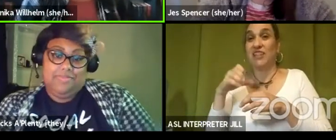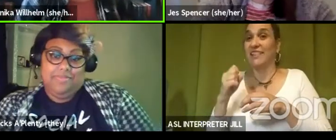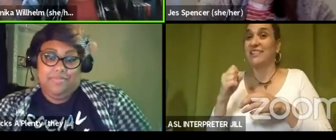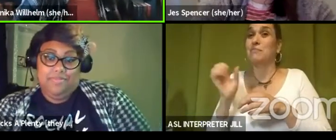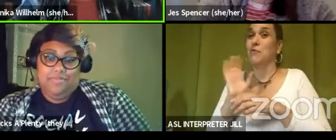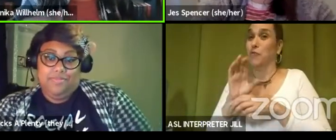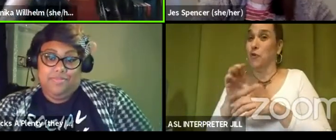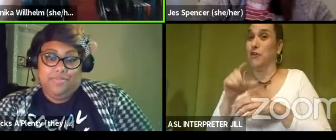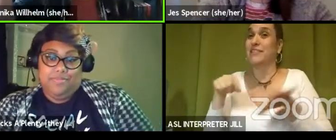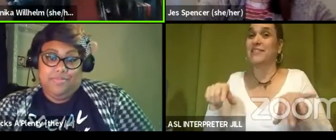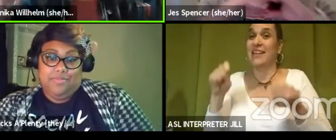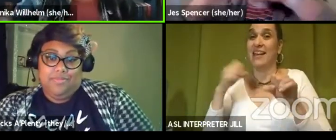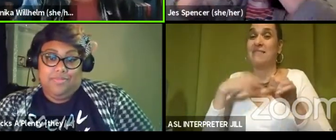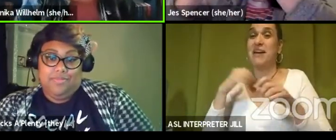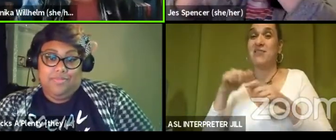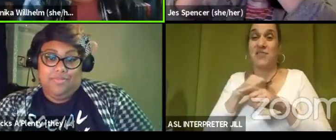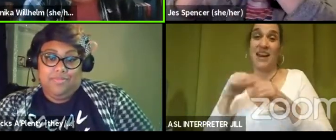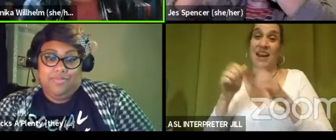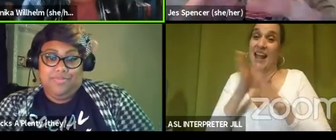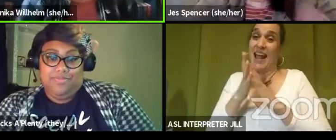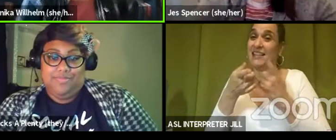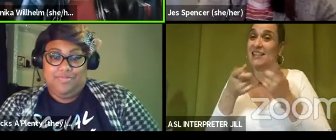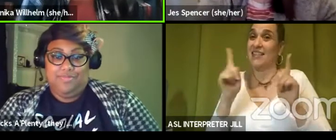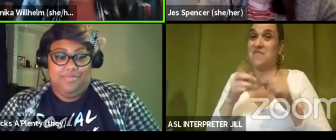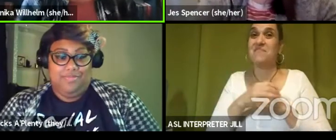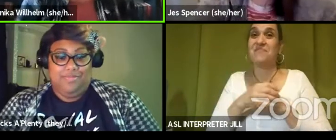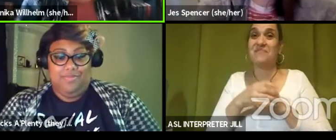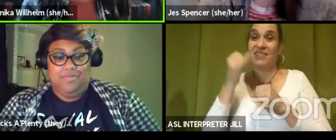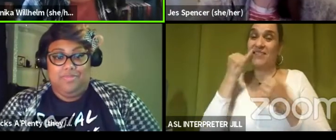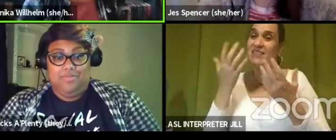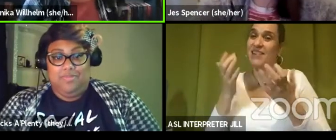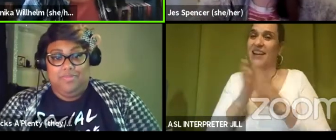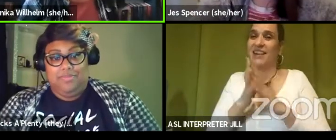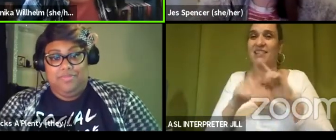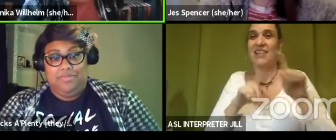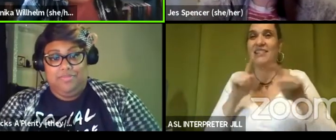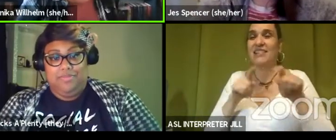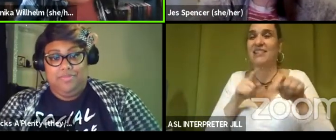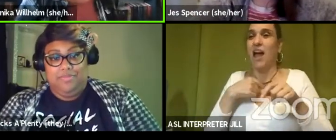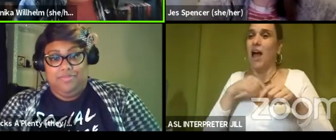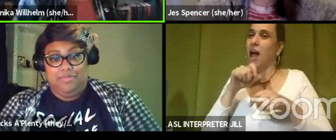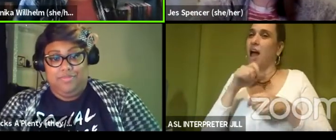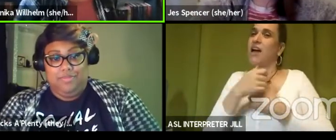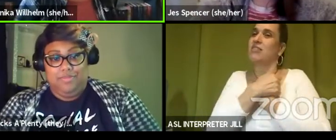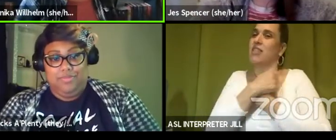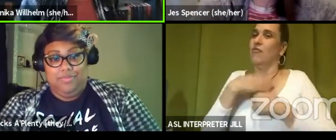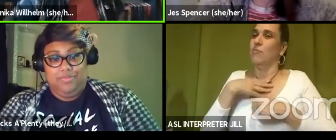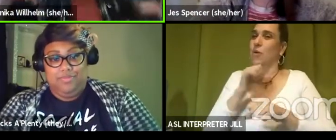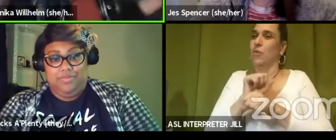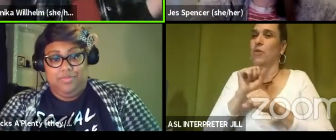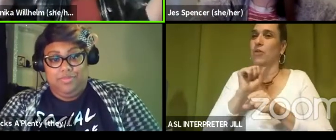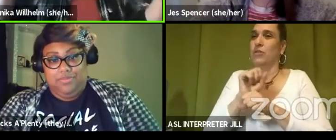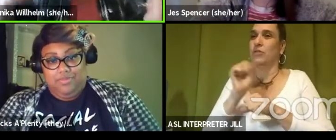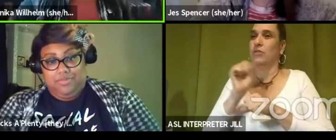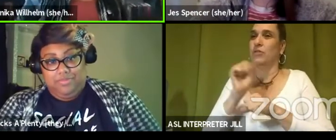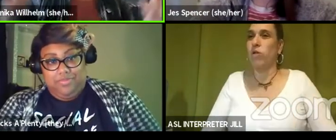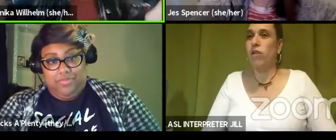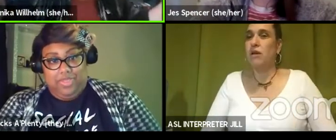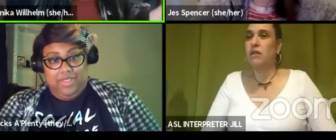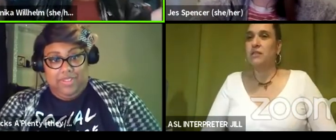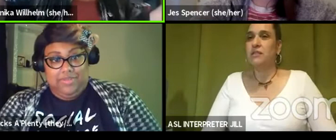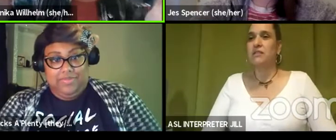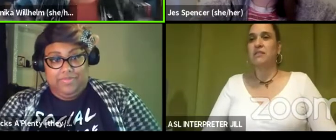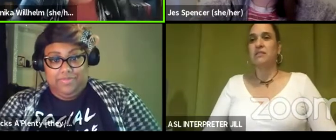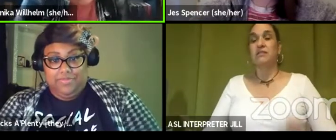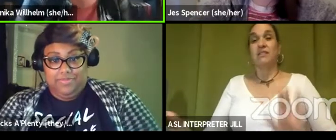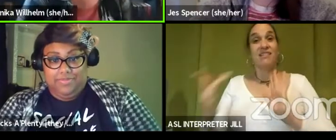So ask them if you have questions. Yeah, and I love the work that I do. So call me. I have some